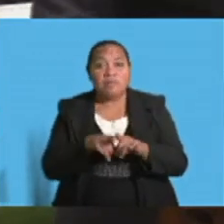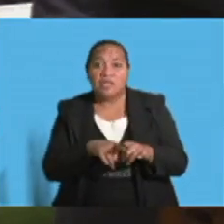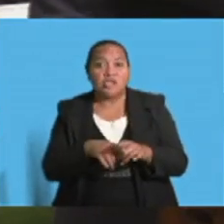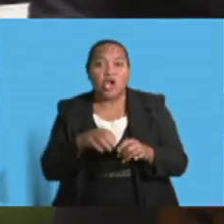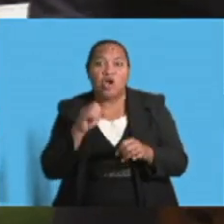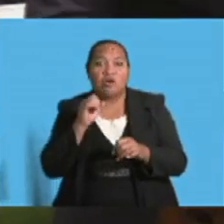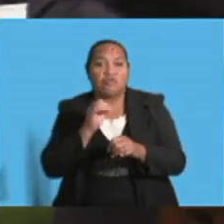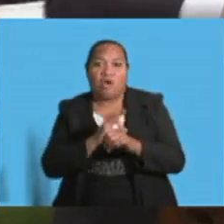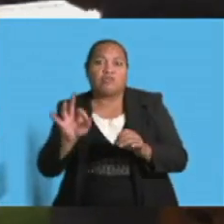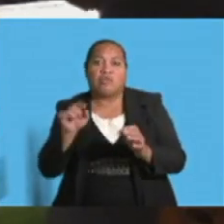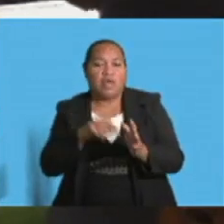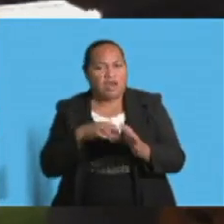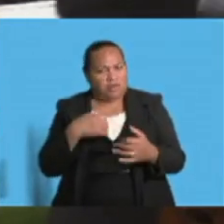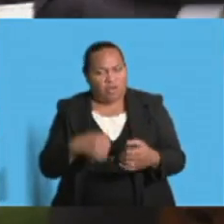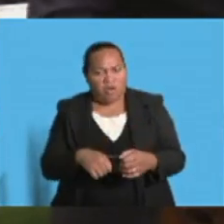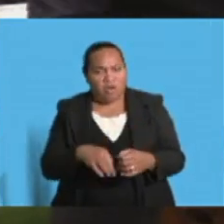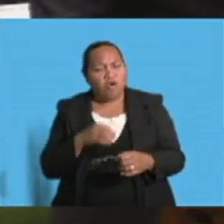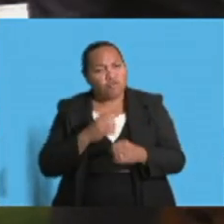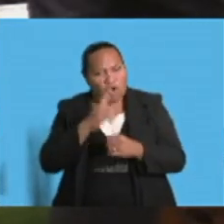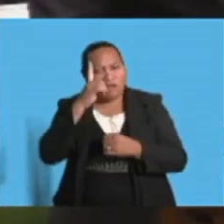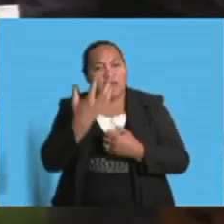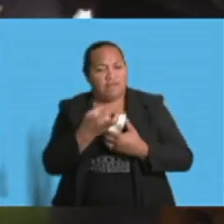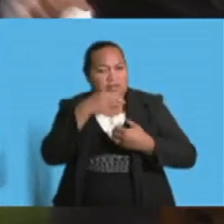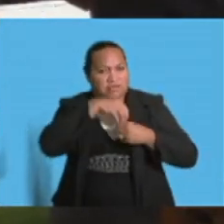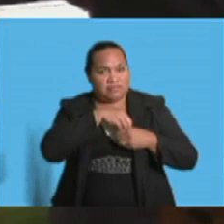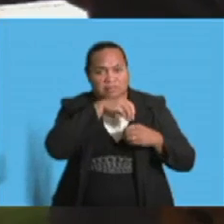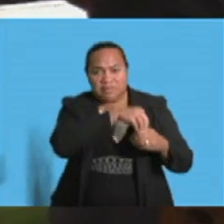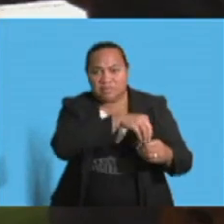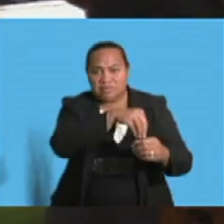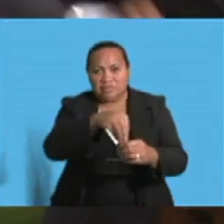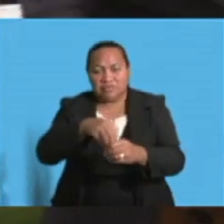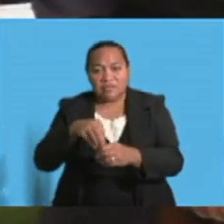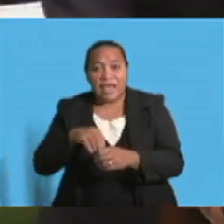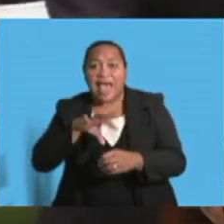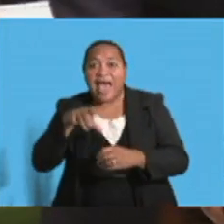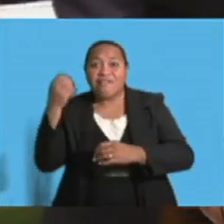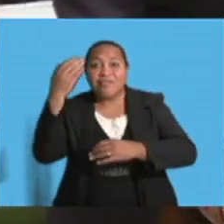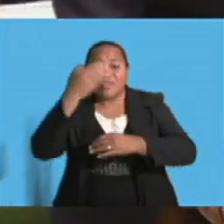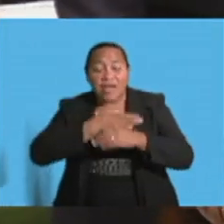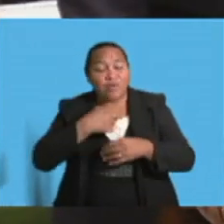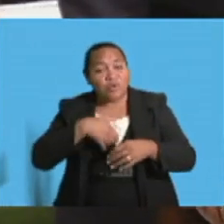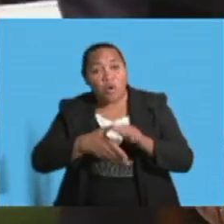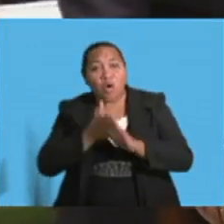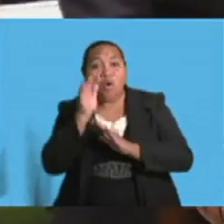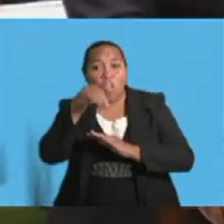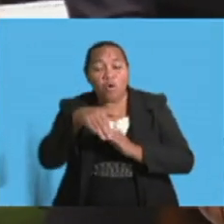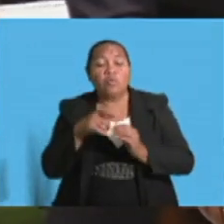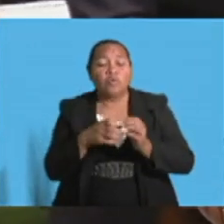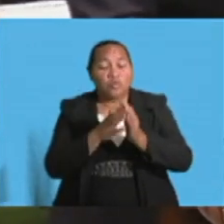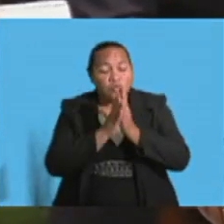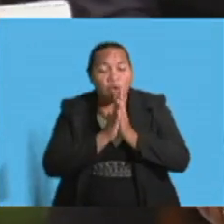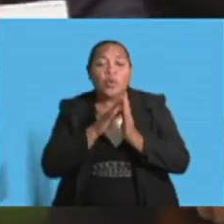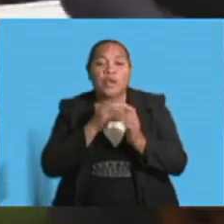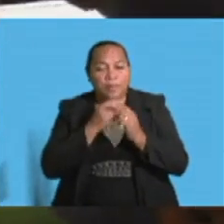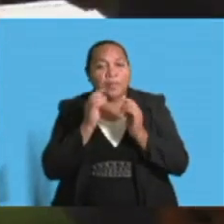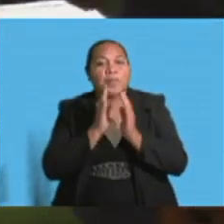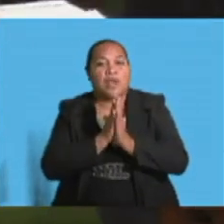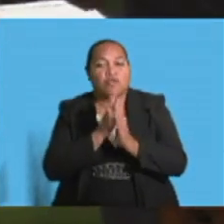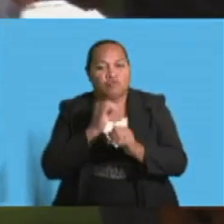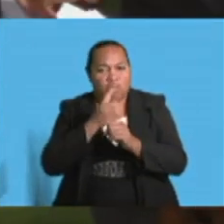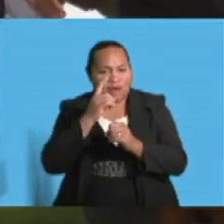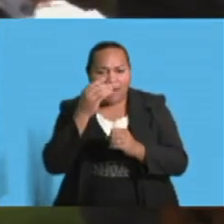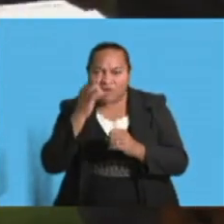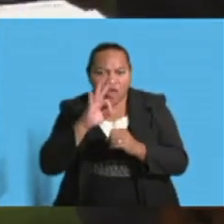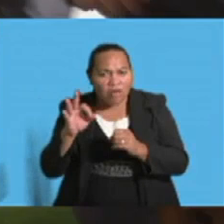firmly believe that, Madam Speaker, and everybody must believe that. Every night when we go home and we go to pray, we all pray to God. It's not written